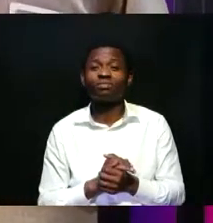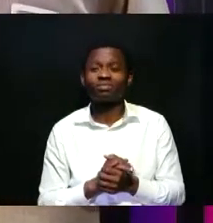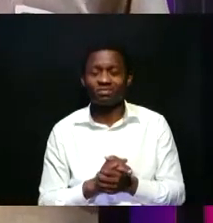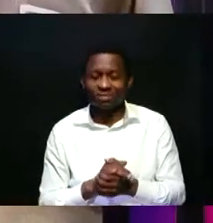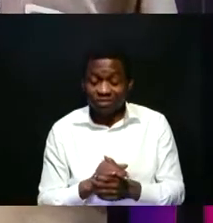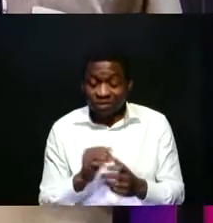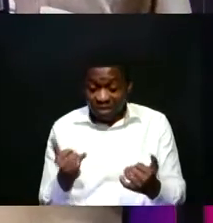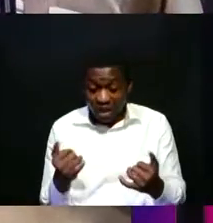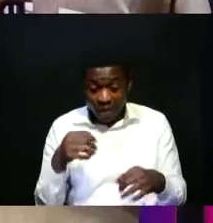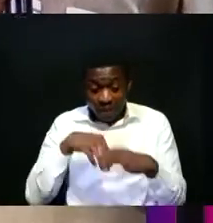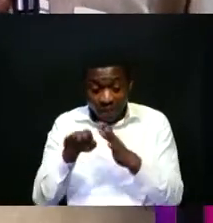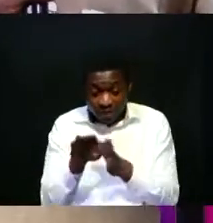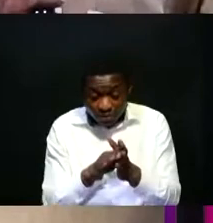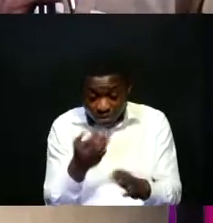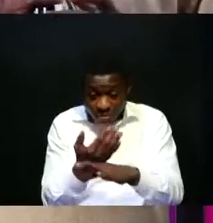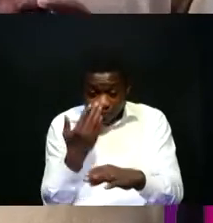together the